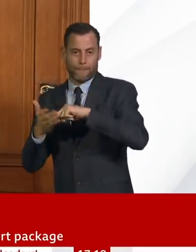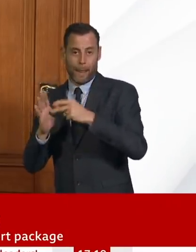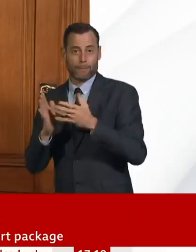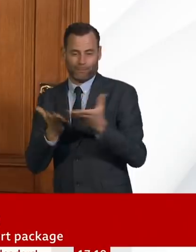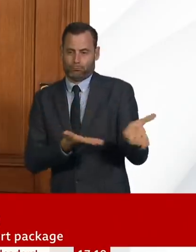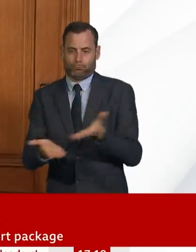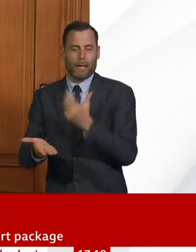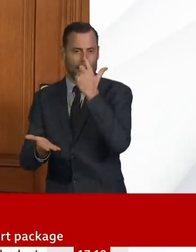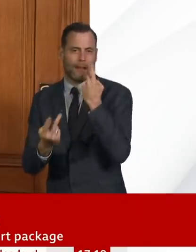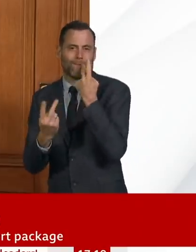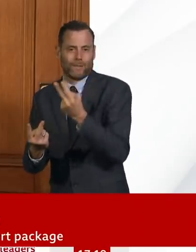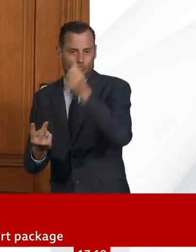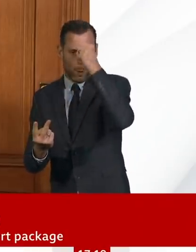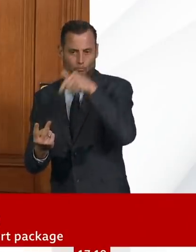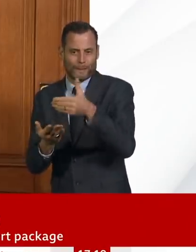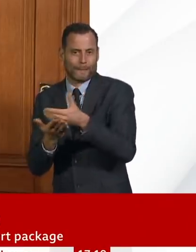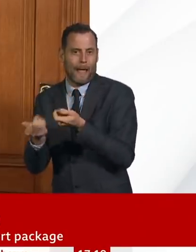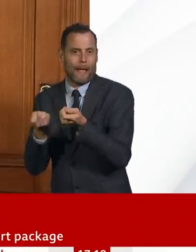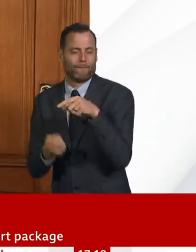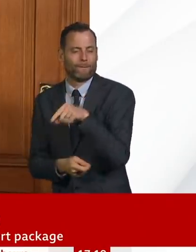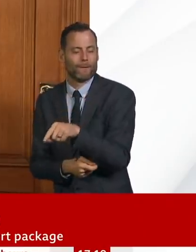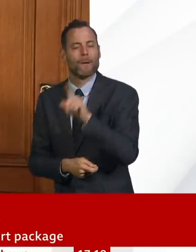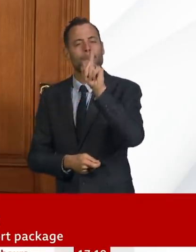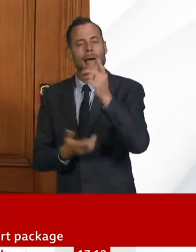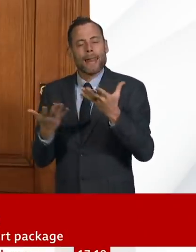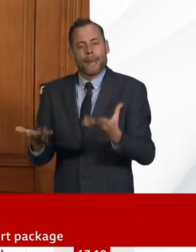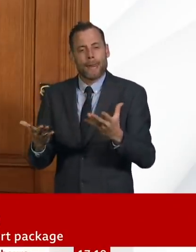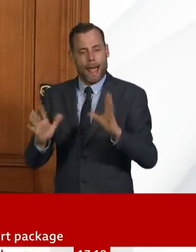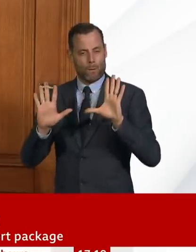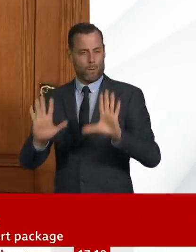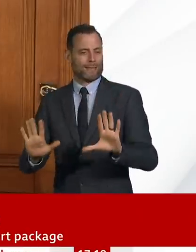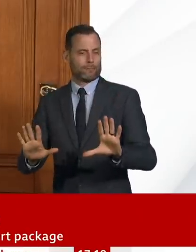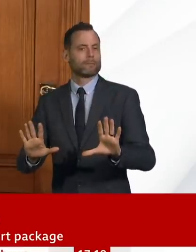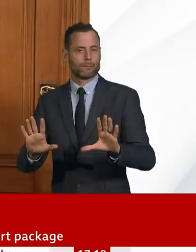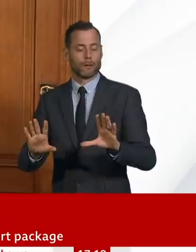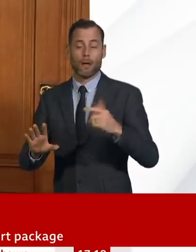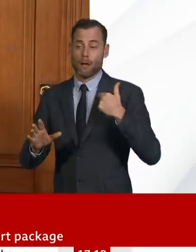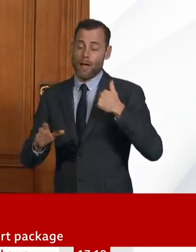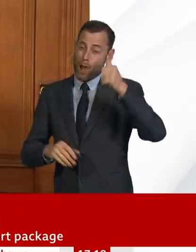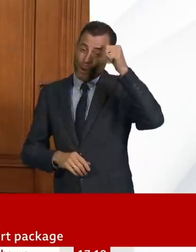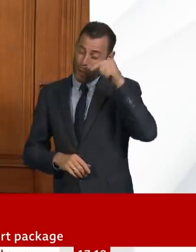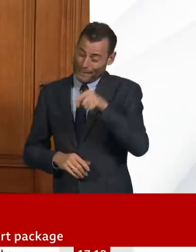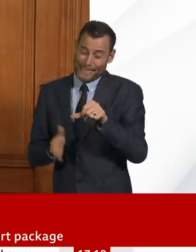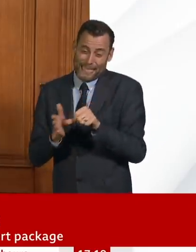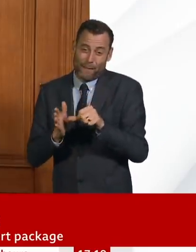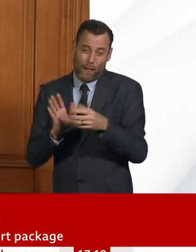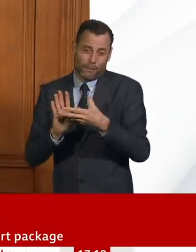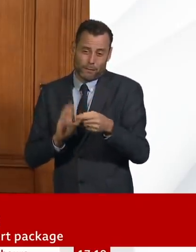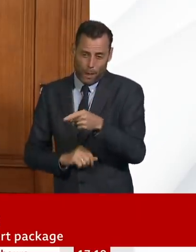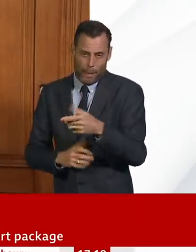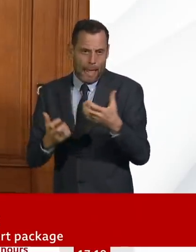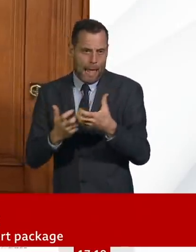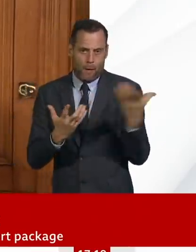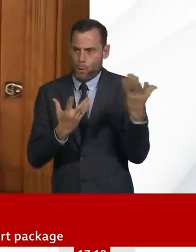in a much safer way. But for now, it is, I acknowledge openly, a very difficult situation